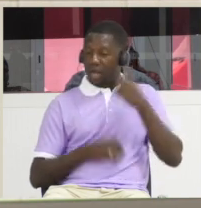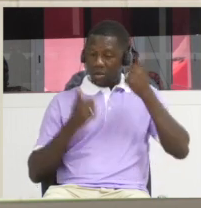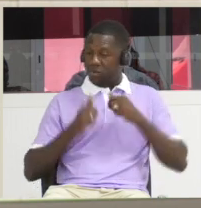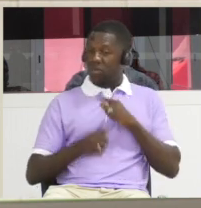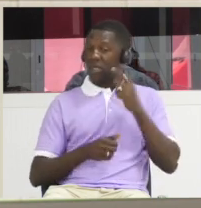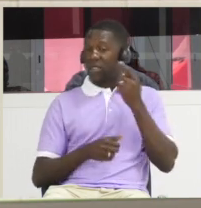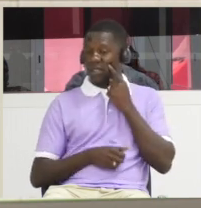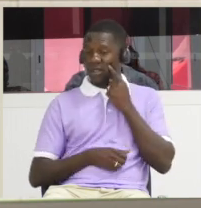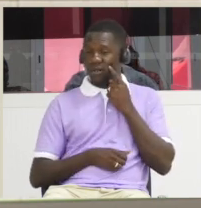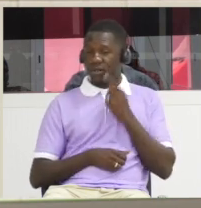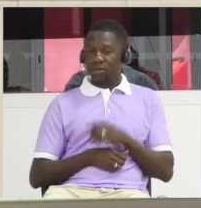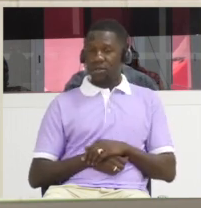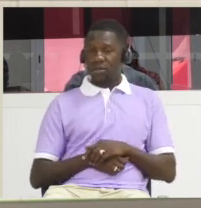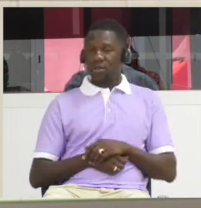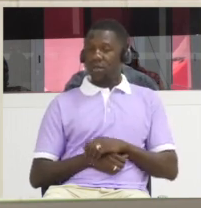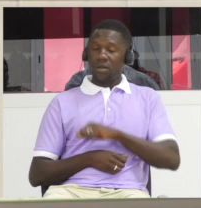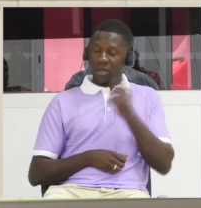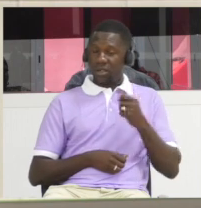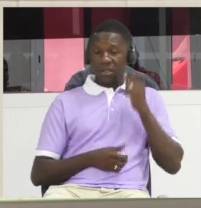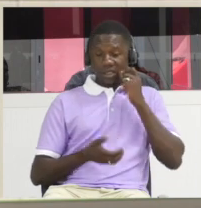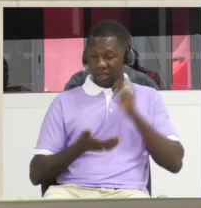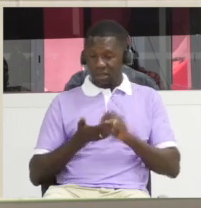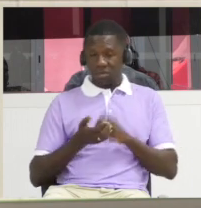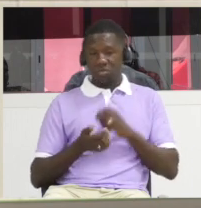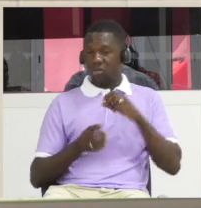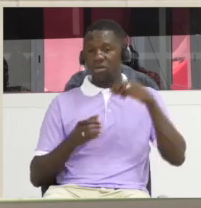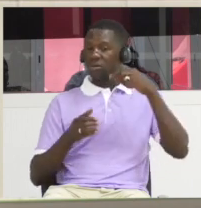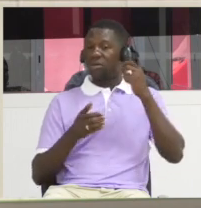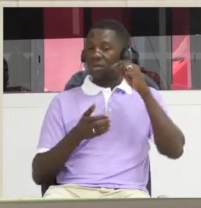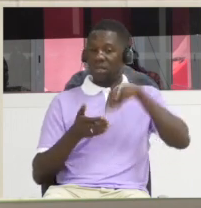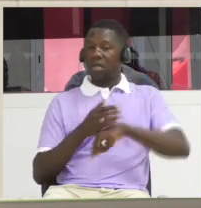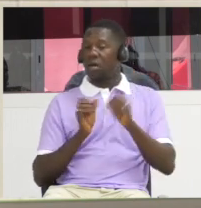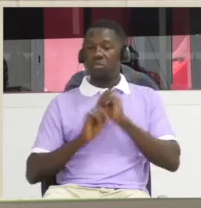21st. And the Secretary General was not in town.